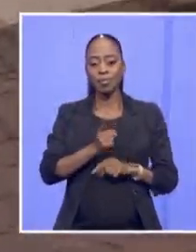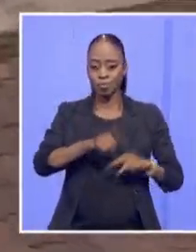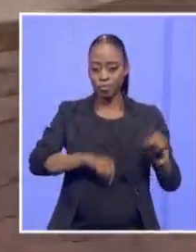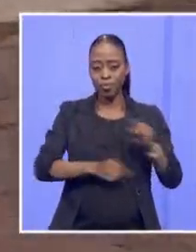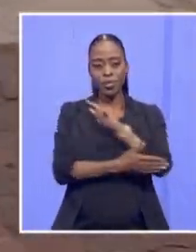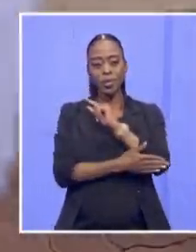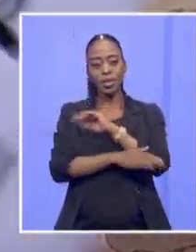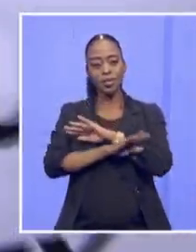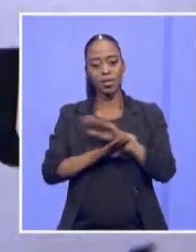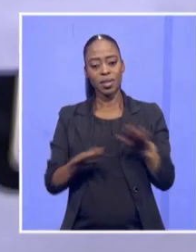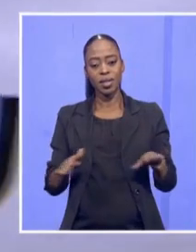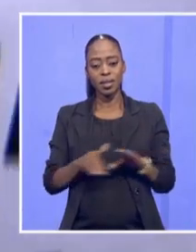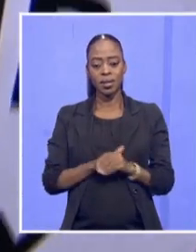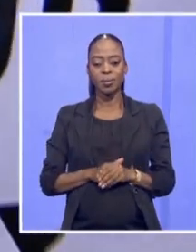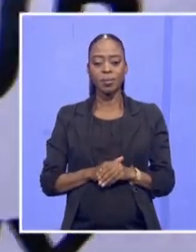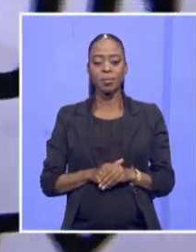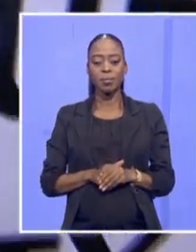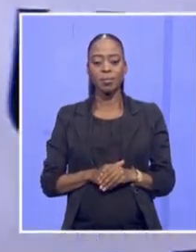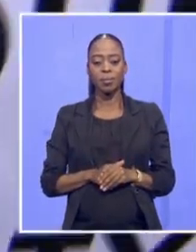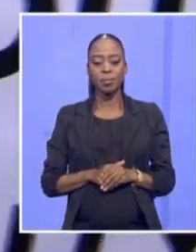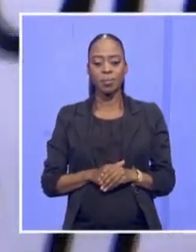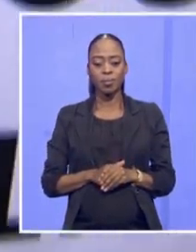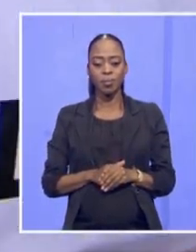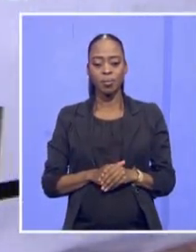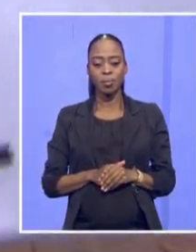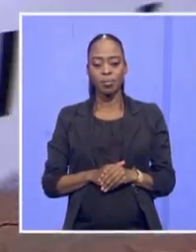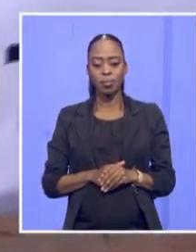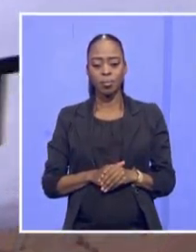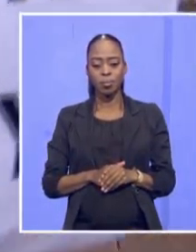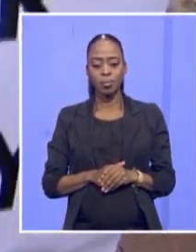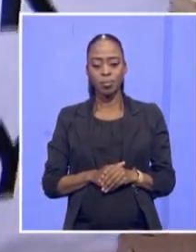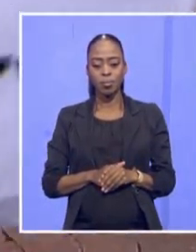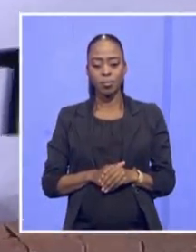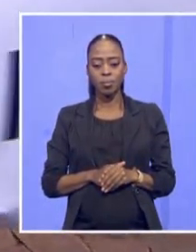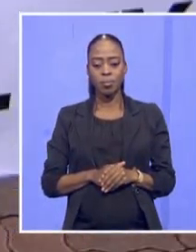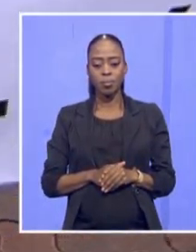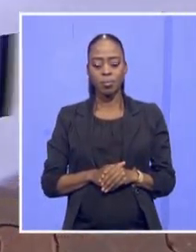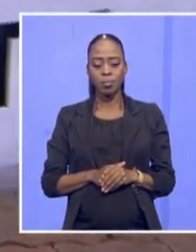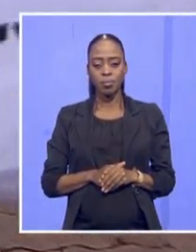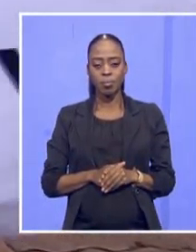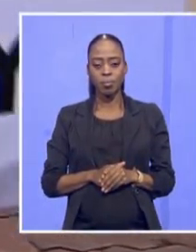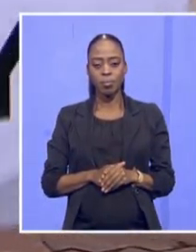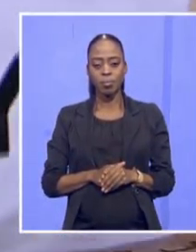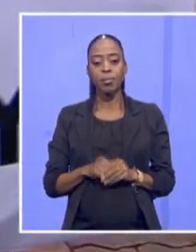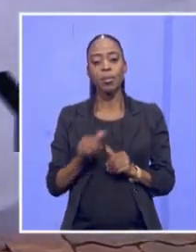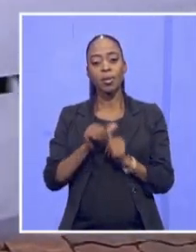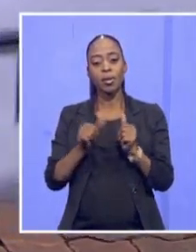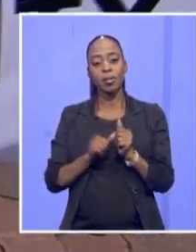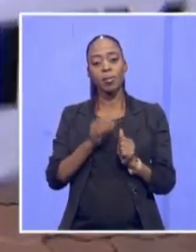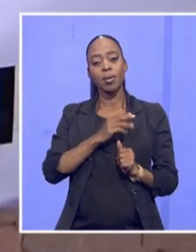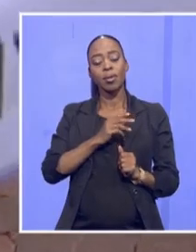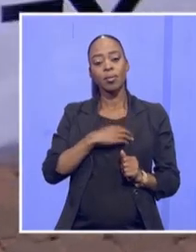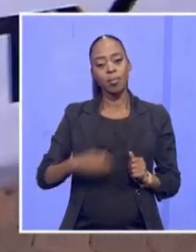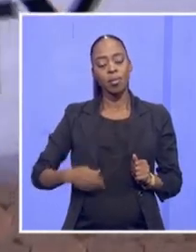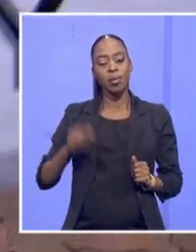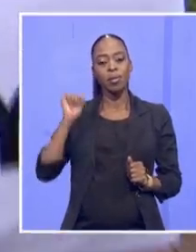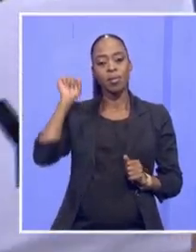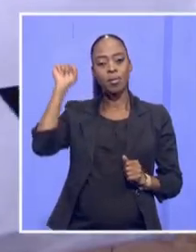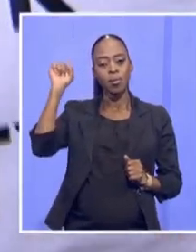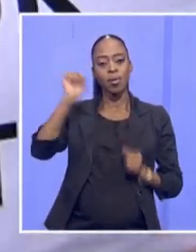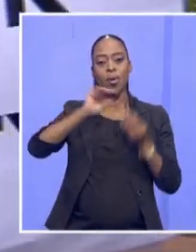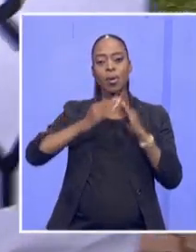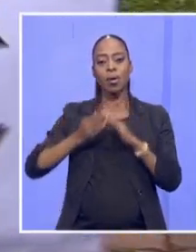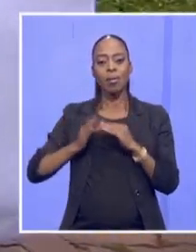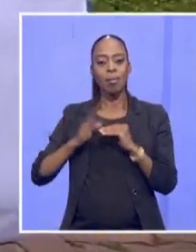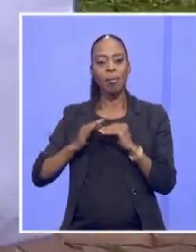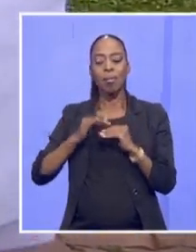done. Kekeletso, thank you very much, the Deputy President of AZAPO. And of course, residents at this complex saying